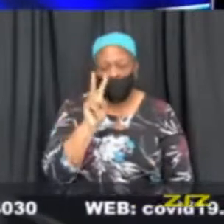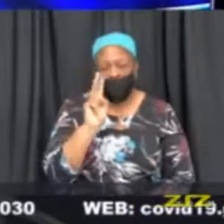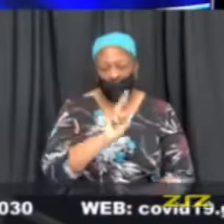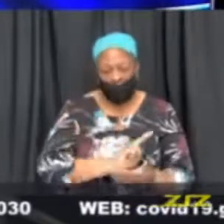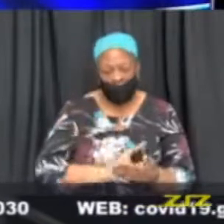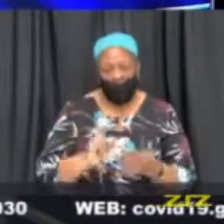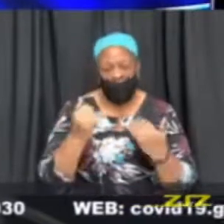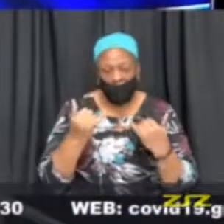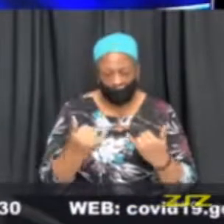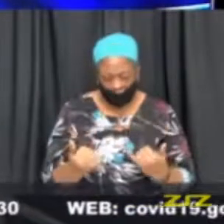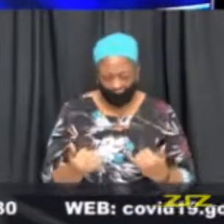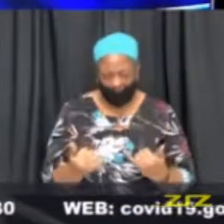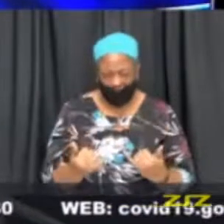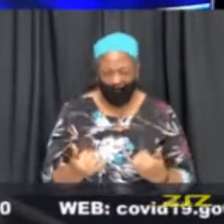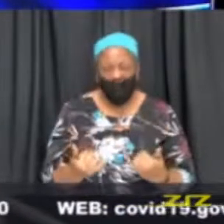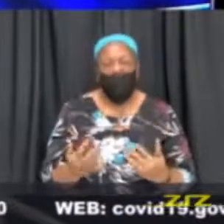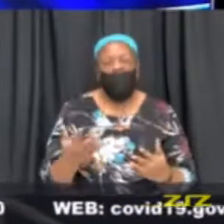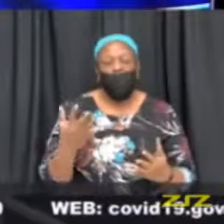Dr. Wilkinson.